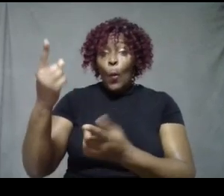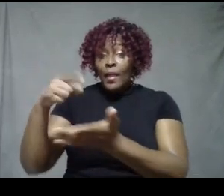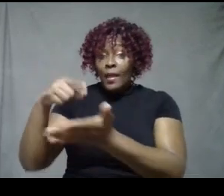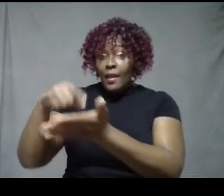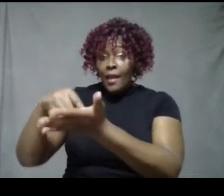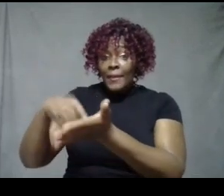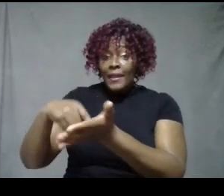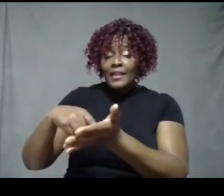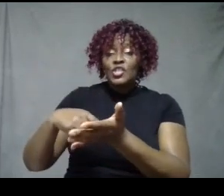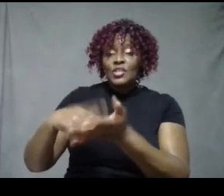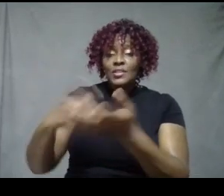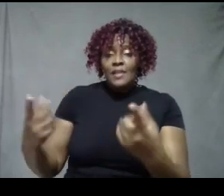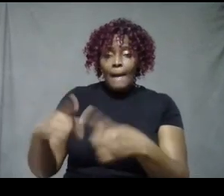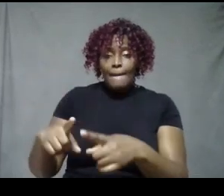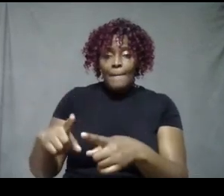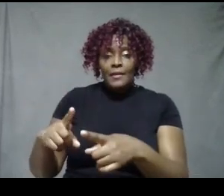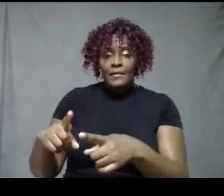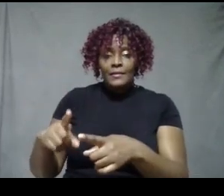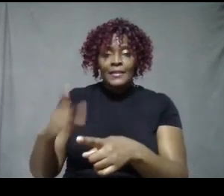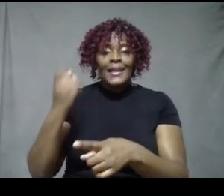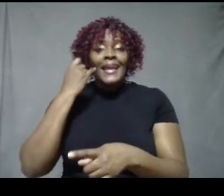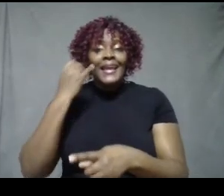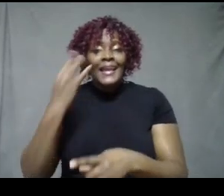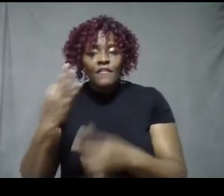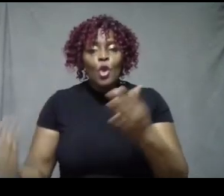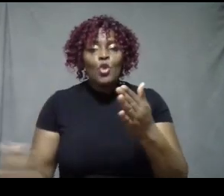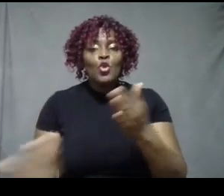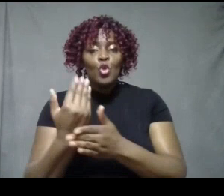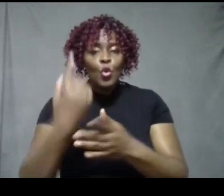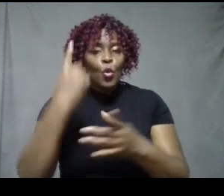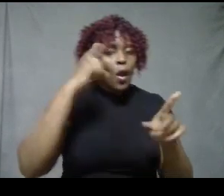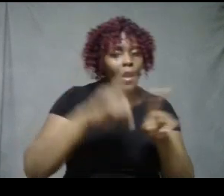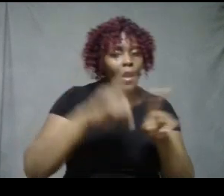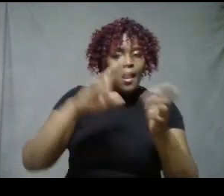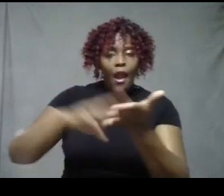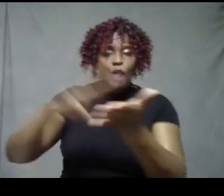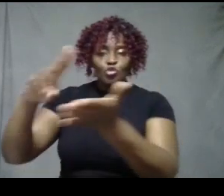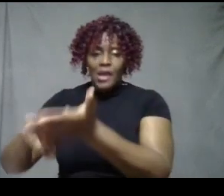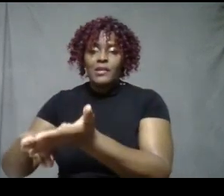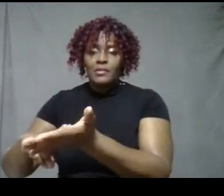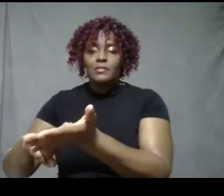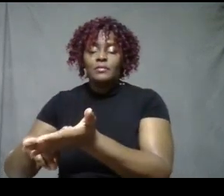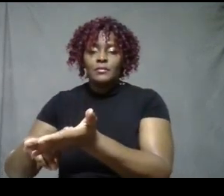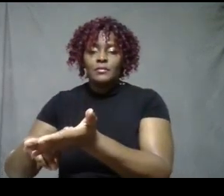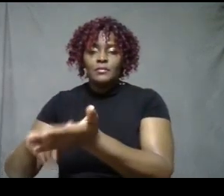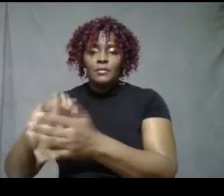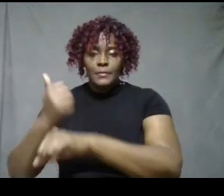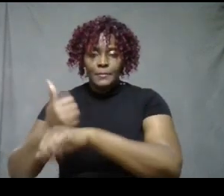such time as a new development agreement is entered into with a new developer.